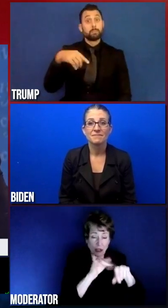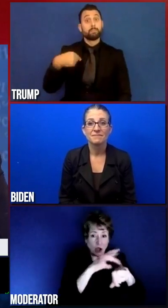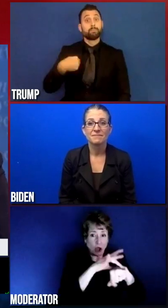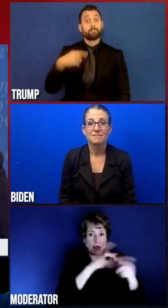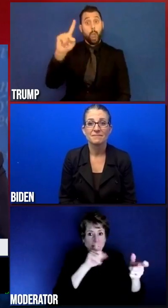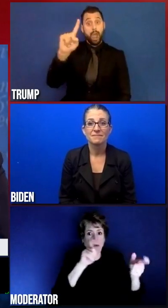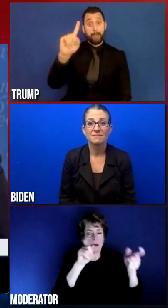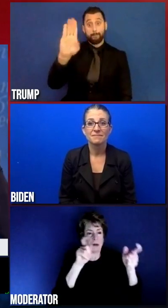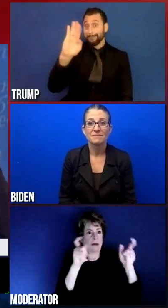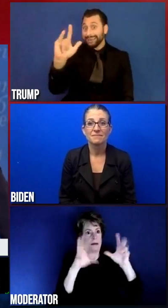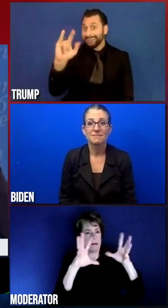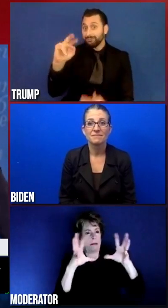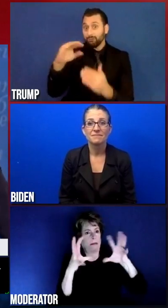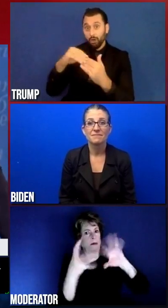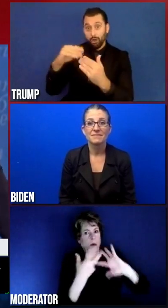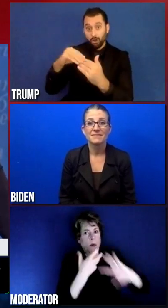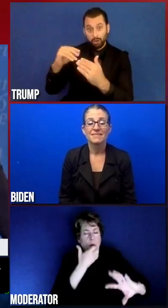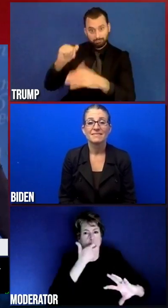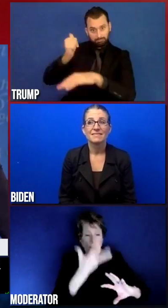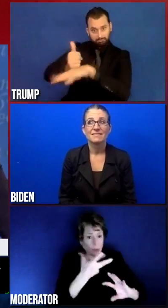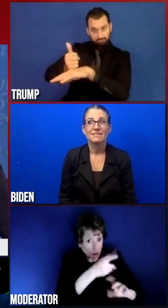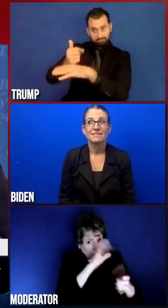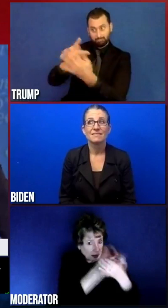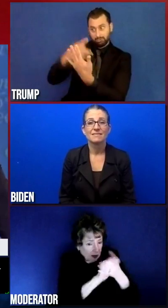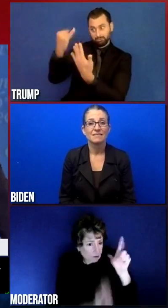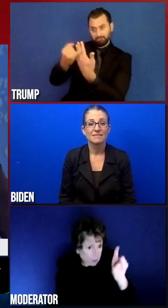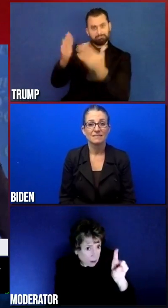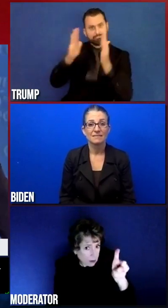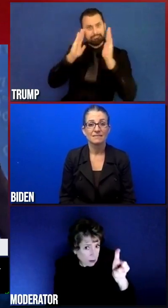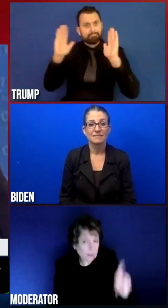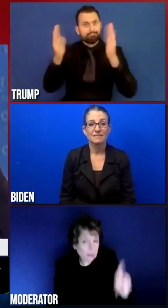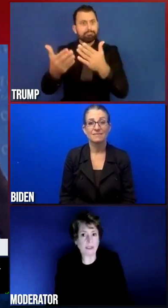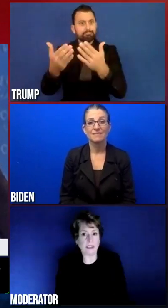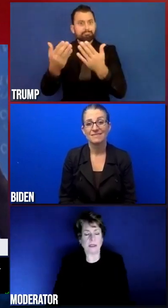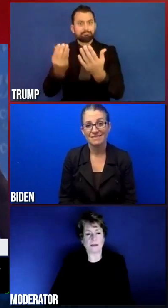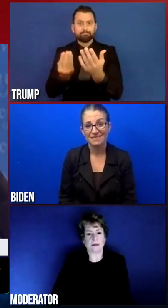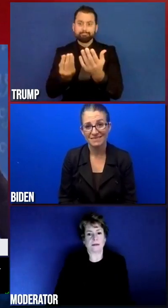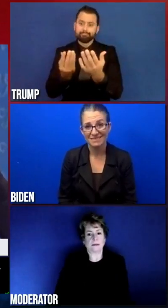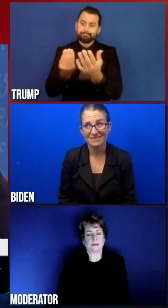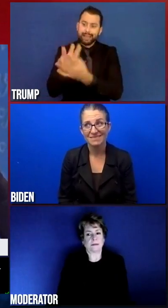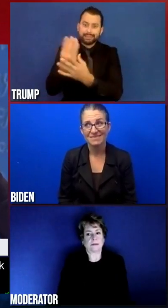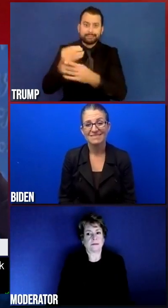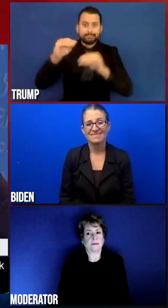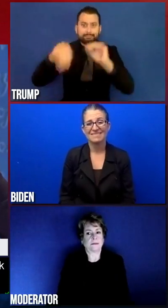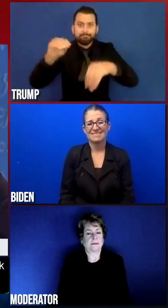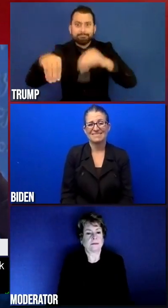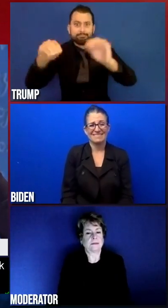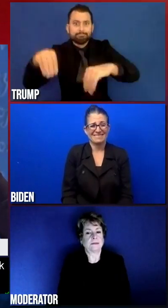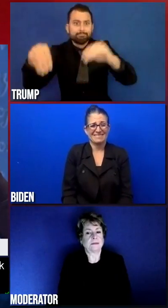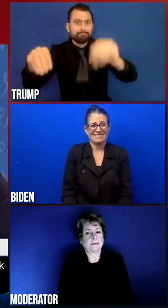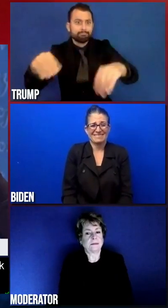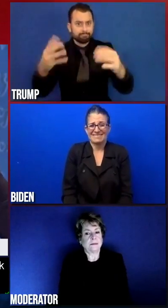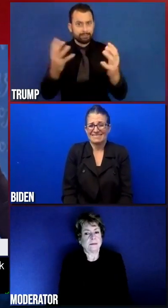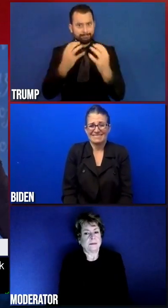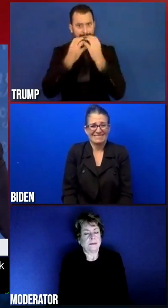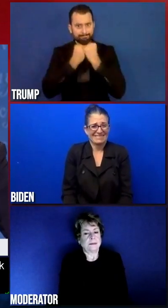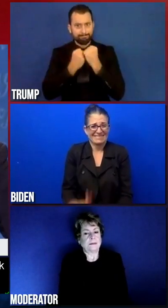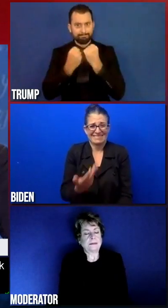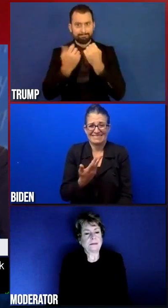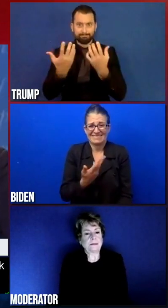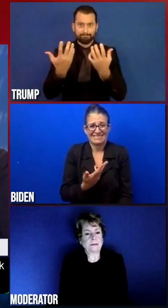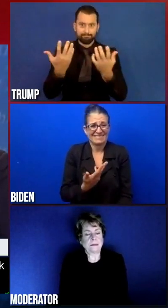yes. But I also think we have to do better management of our forests. Every year, I get the